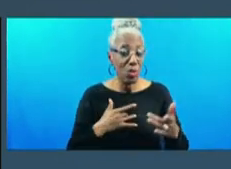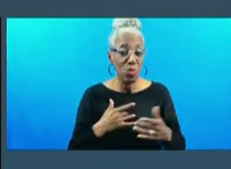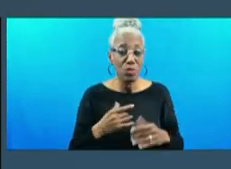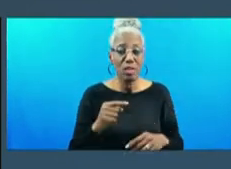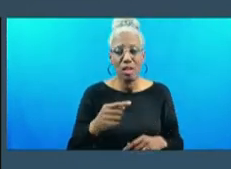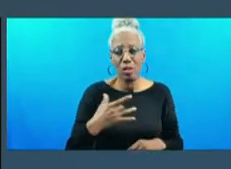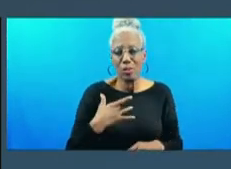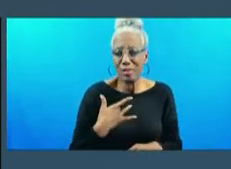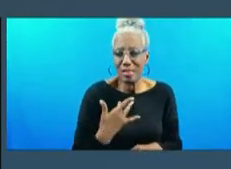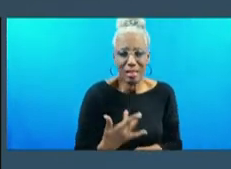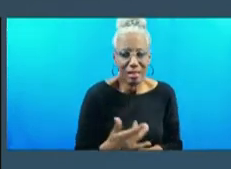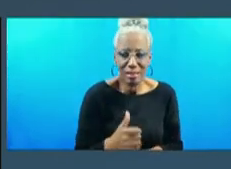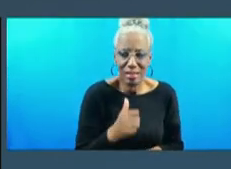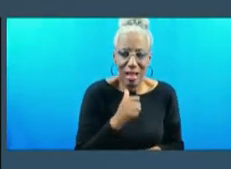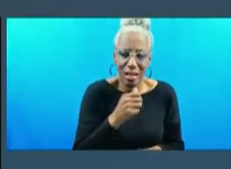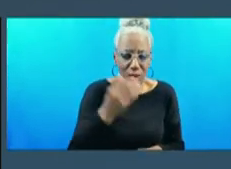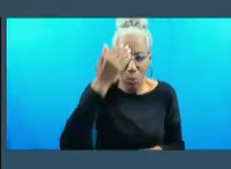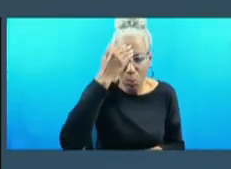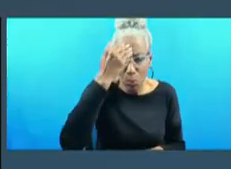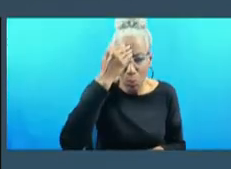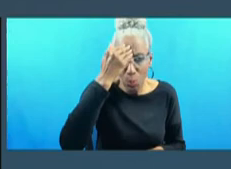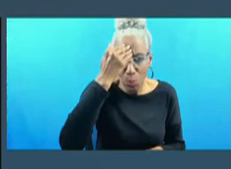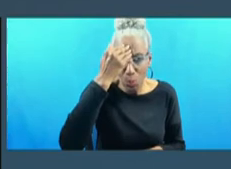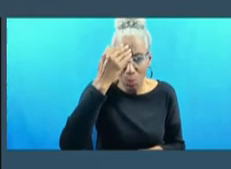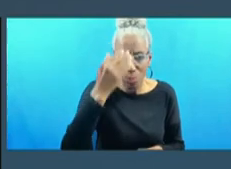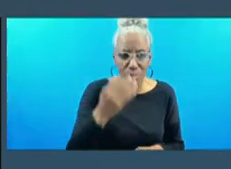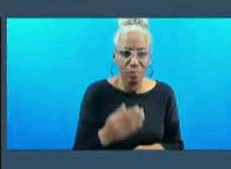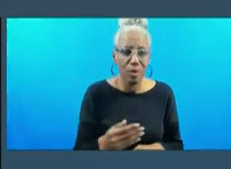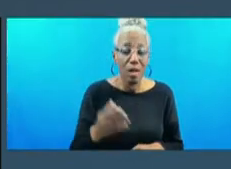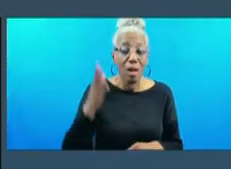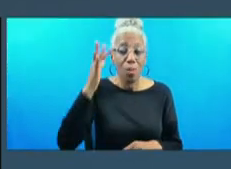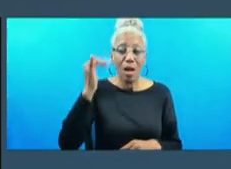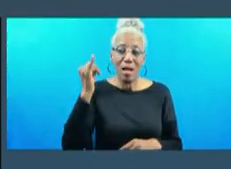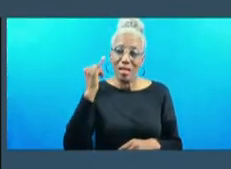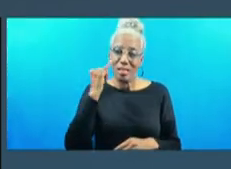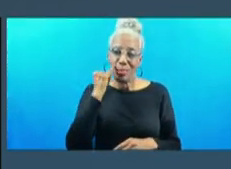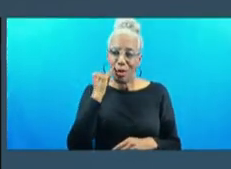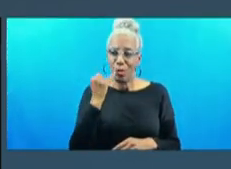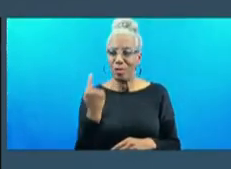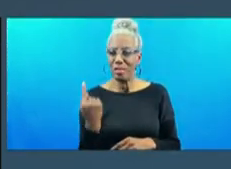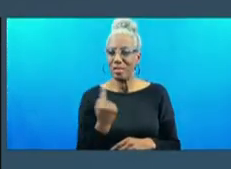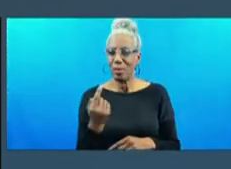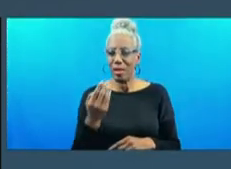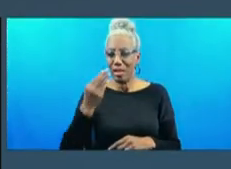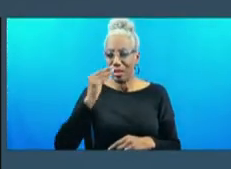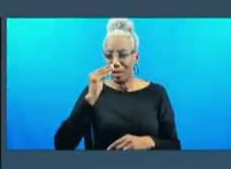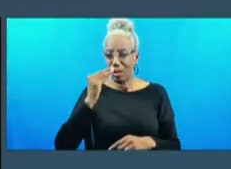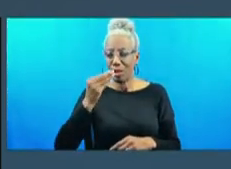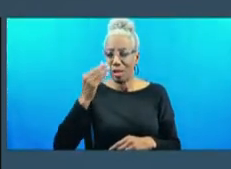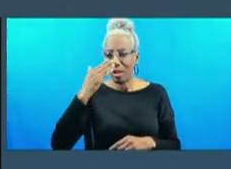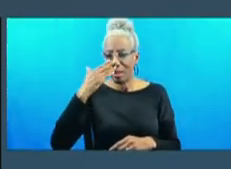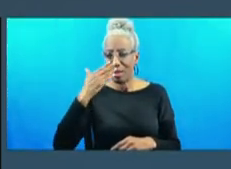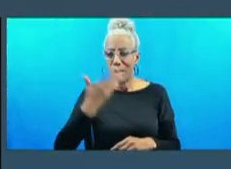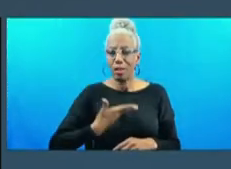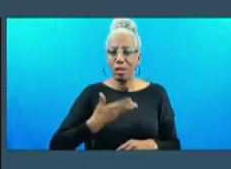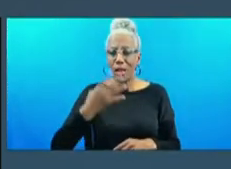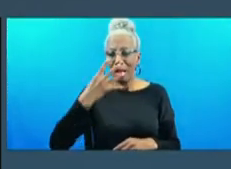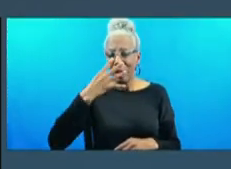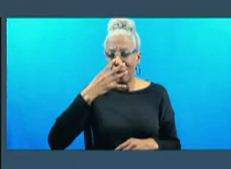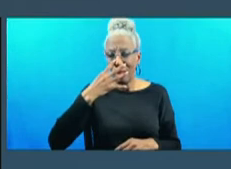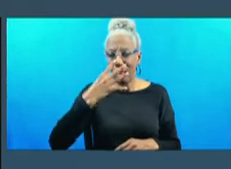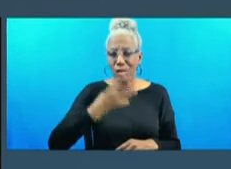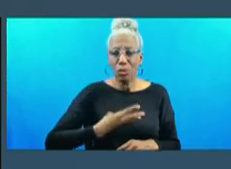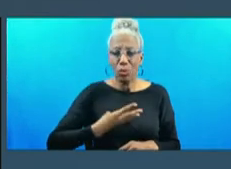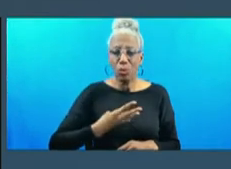no longer get to the powers that be. And there have been many stories of families shut out of a